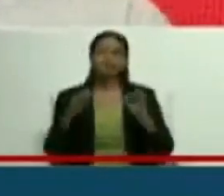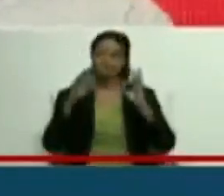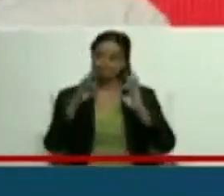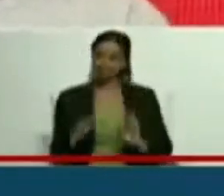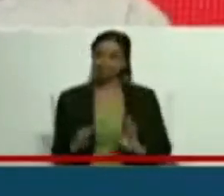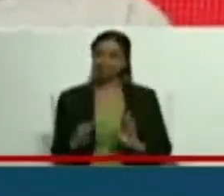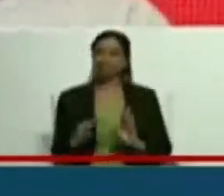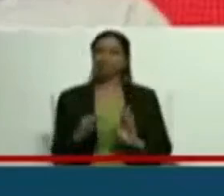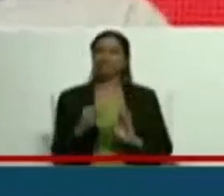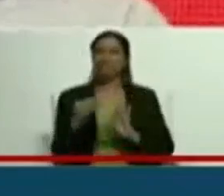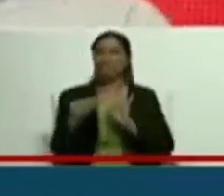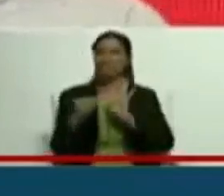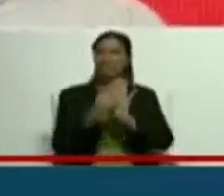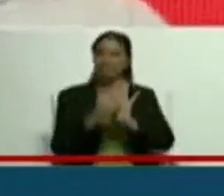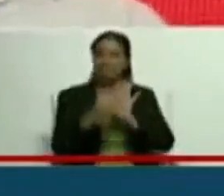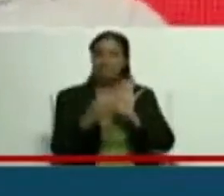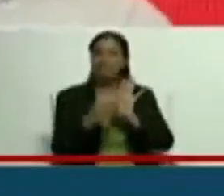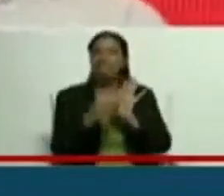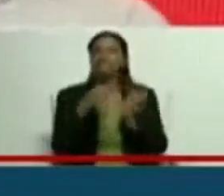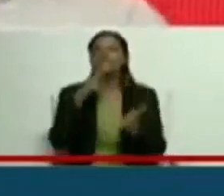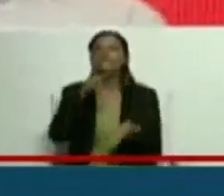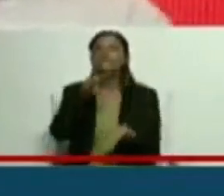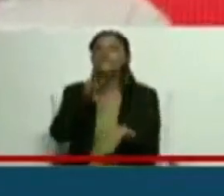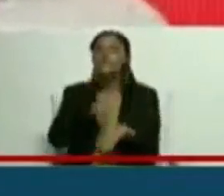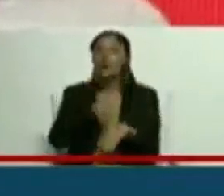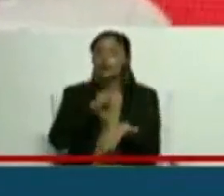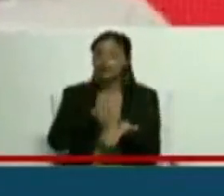the middle of the truth,